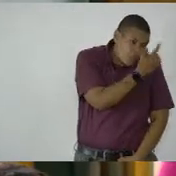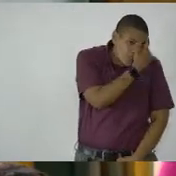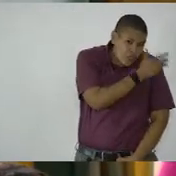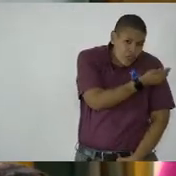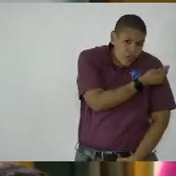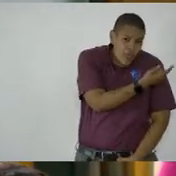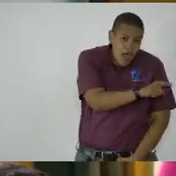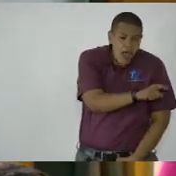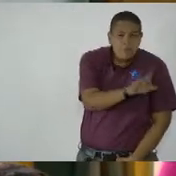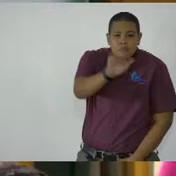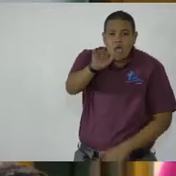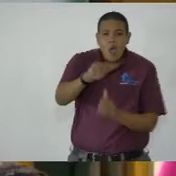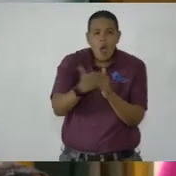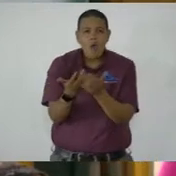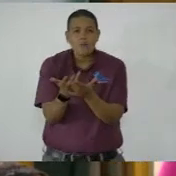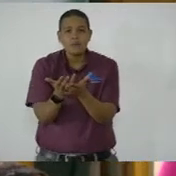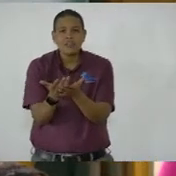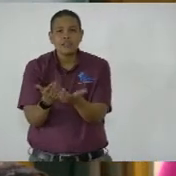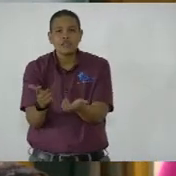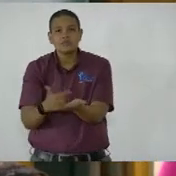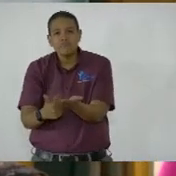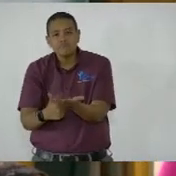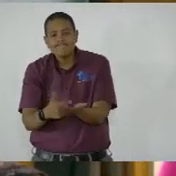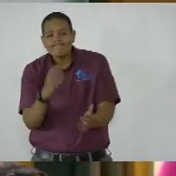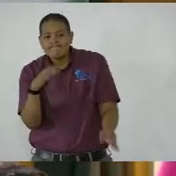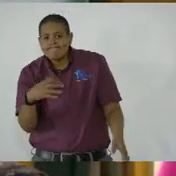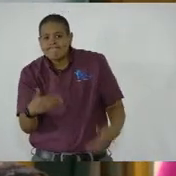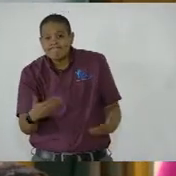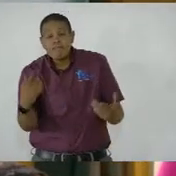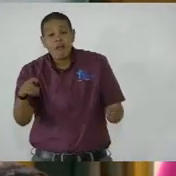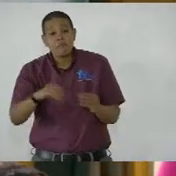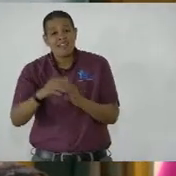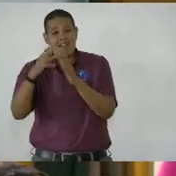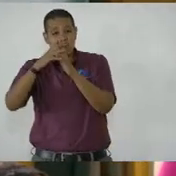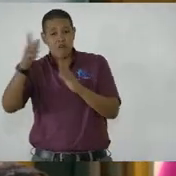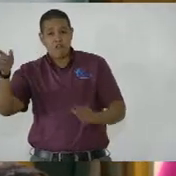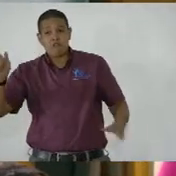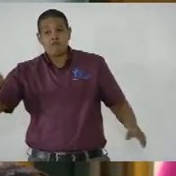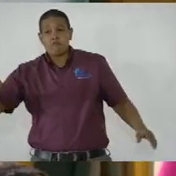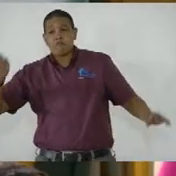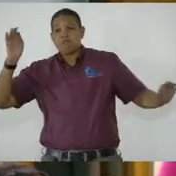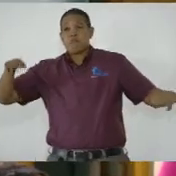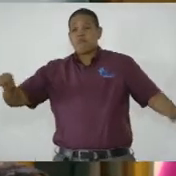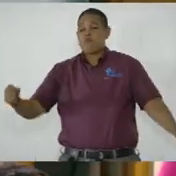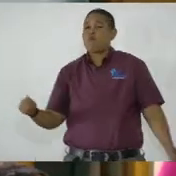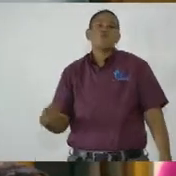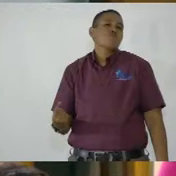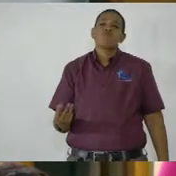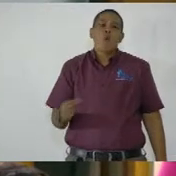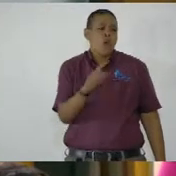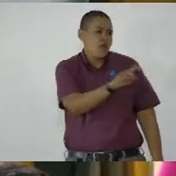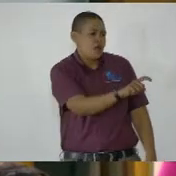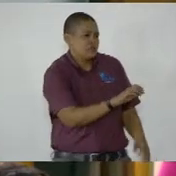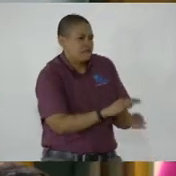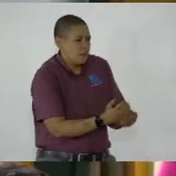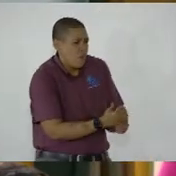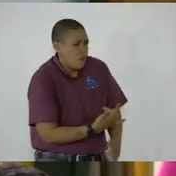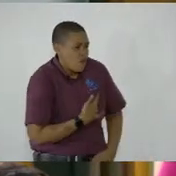is how plea bargaining operates, Madam Speaker, in the United States. Across states and federal courts,